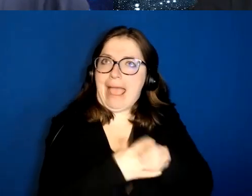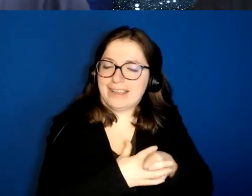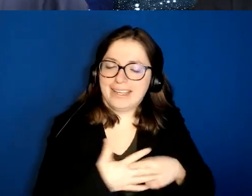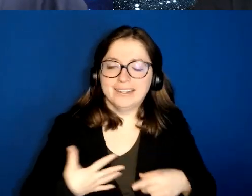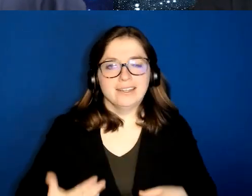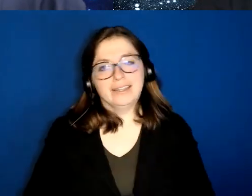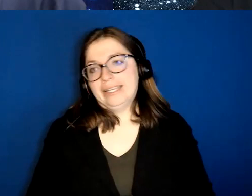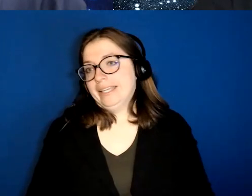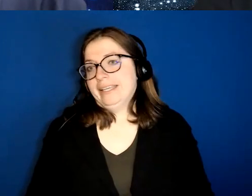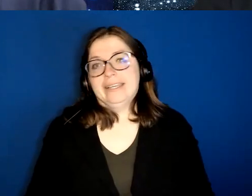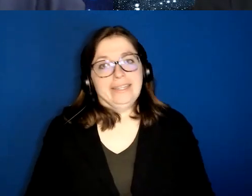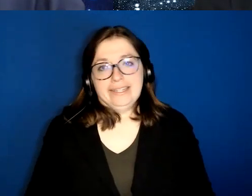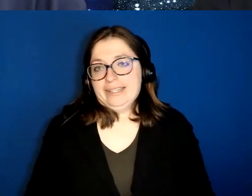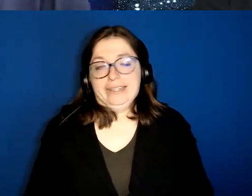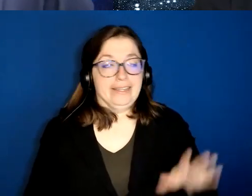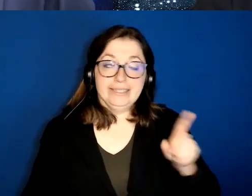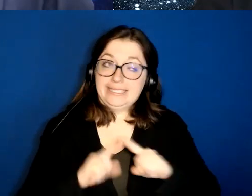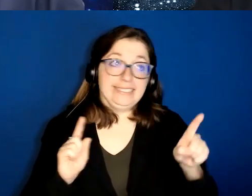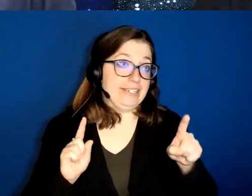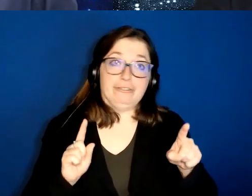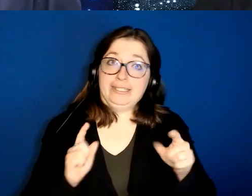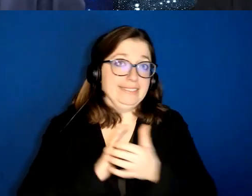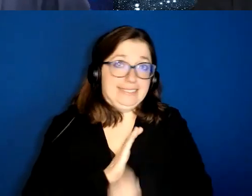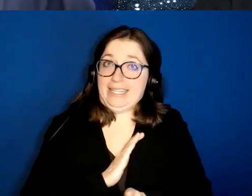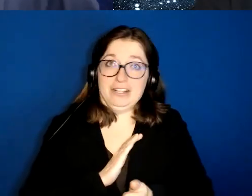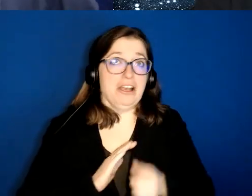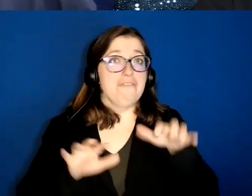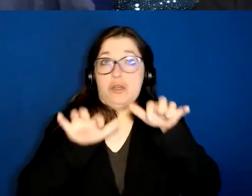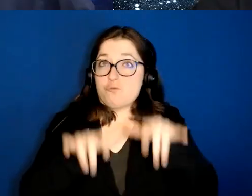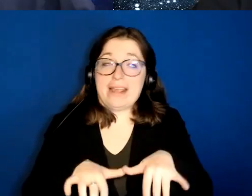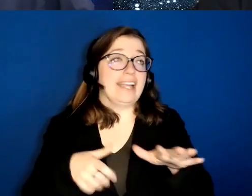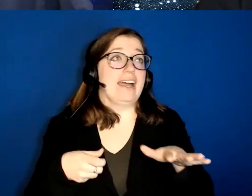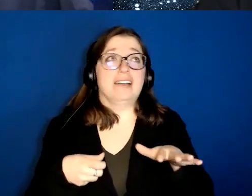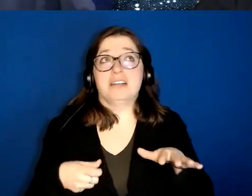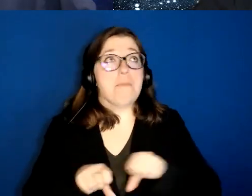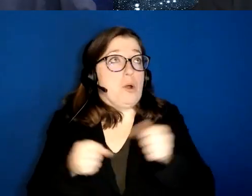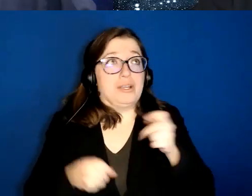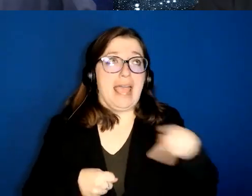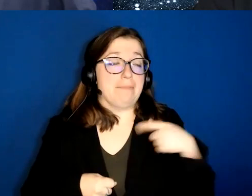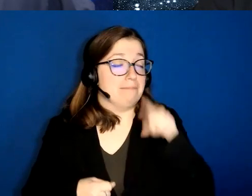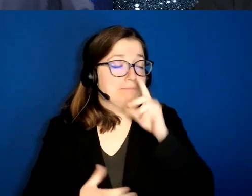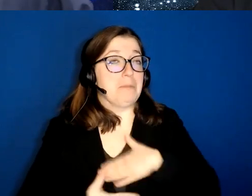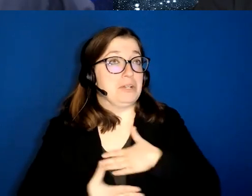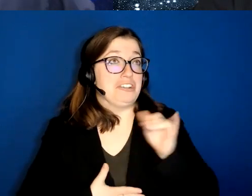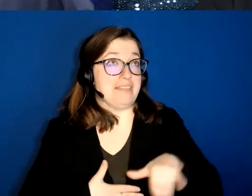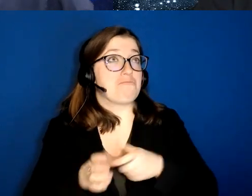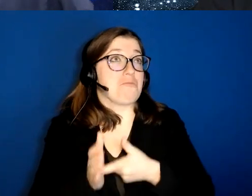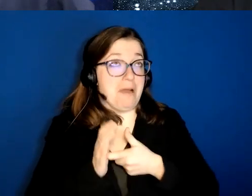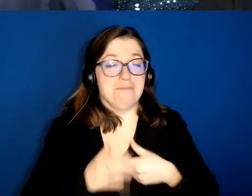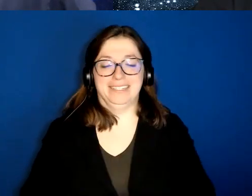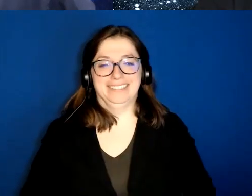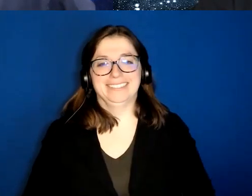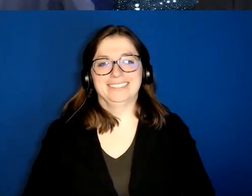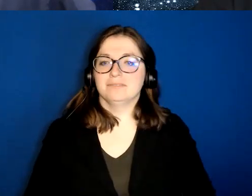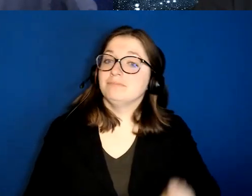appropriately broken app. So don't feel bad. I appreciate that requirement that's imposed. It really